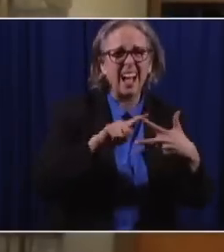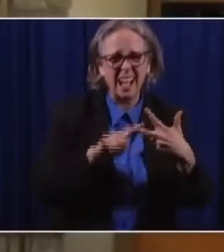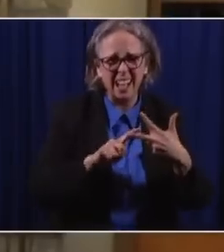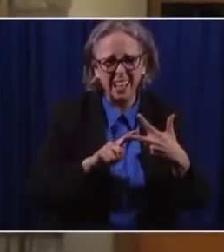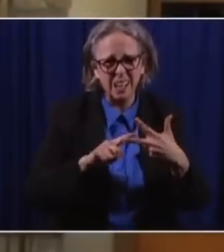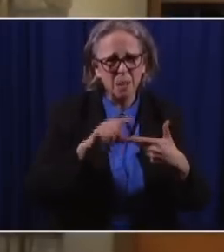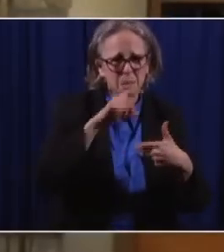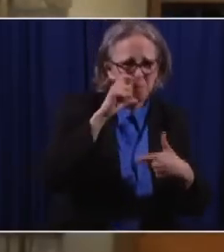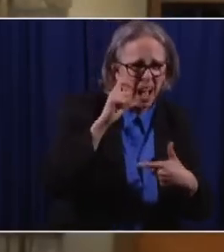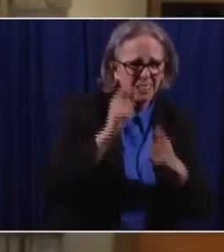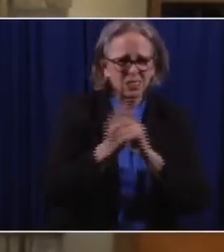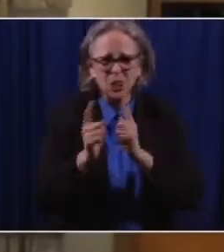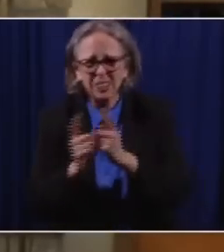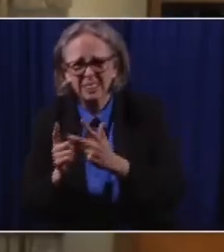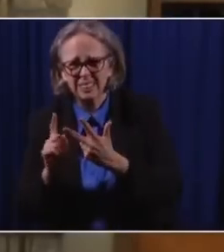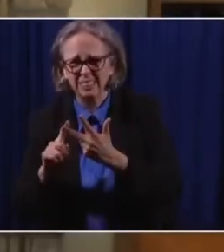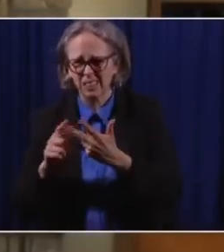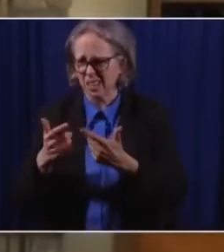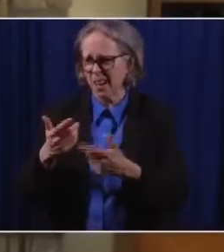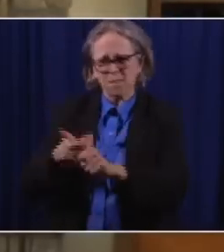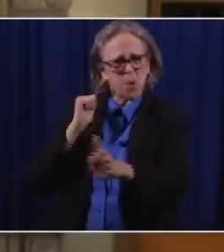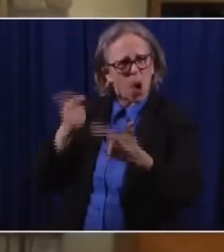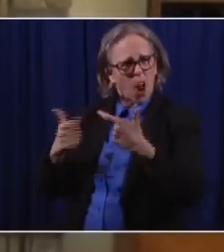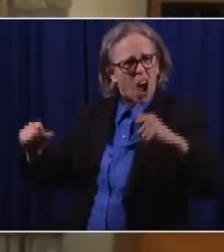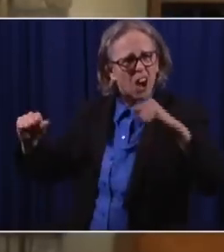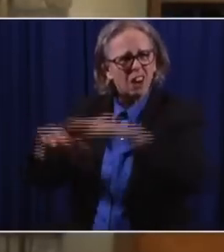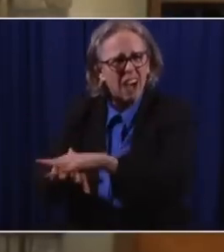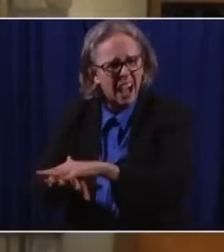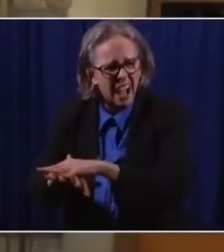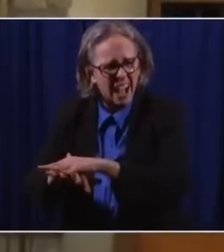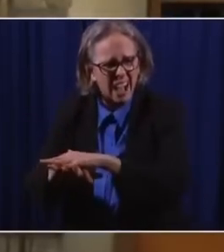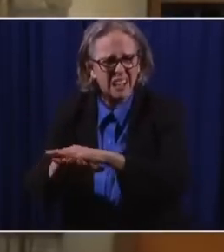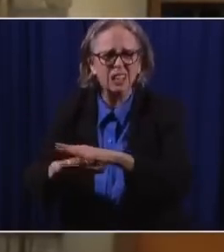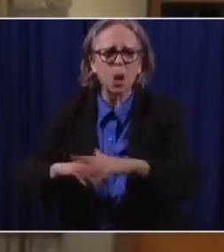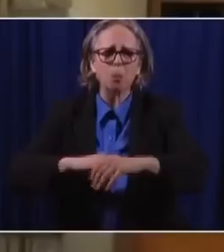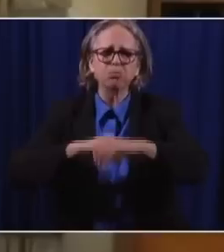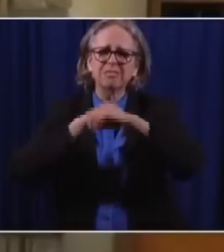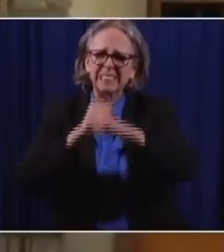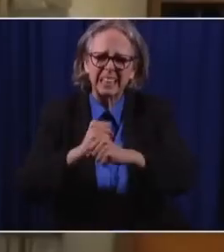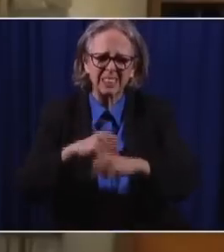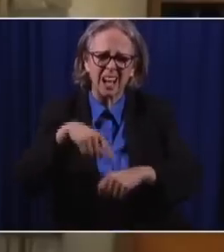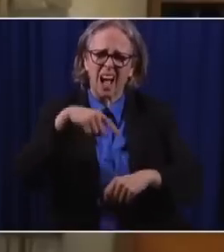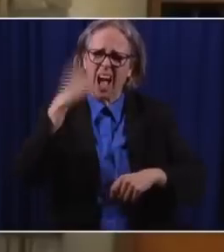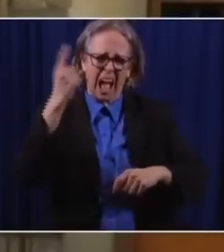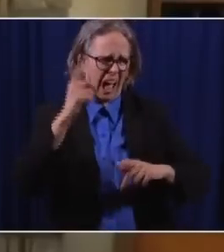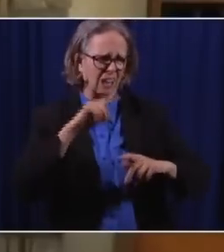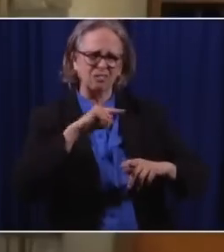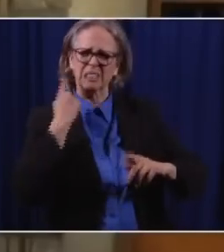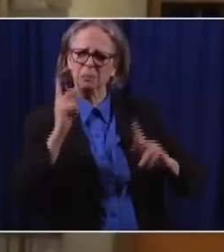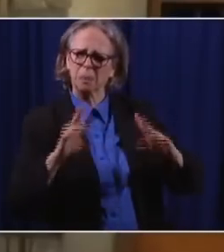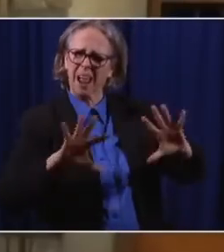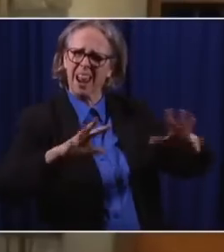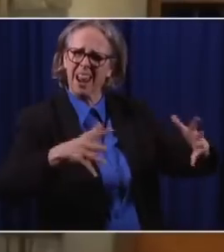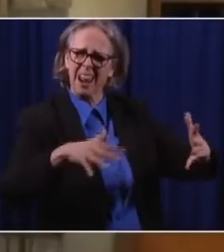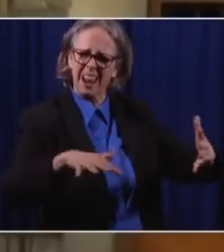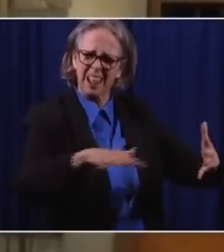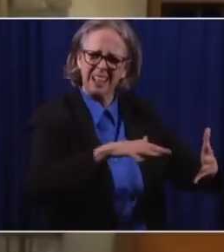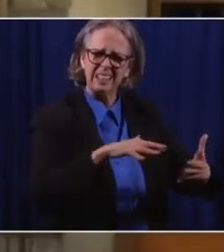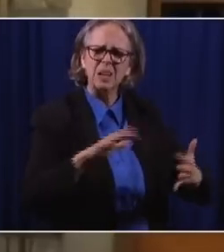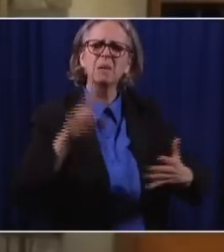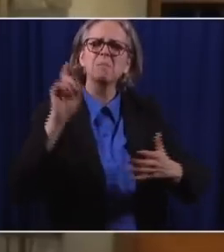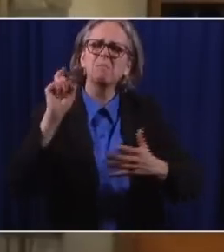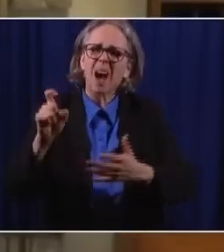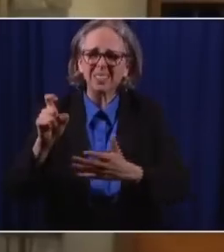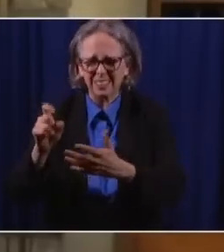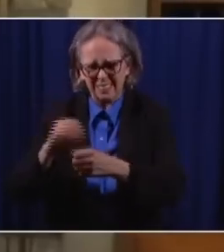our vulnerable populations, including the elderly and those with mental health needs, and going on the offense against the vaccine. In the long run,